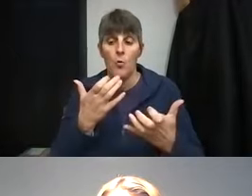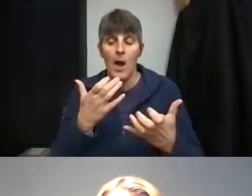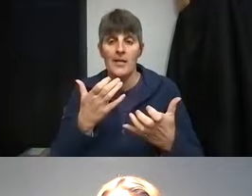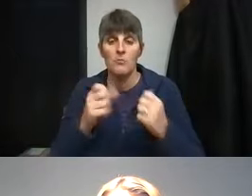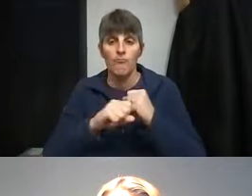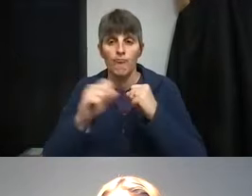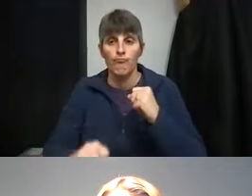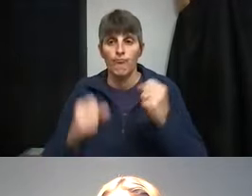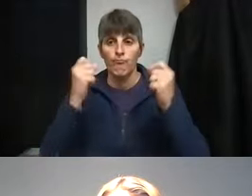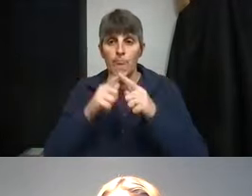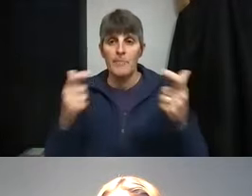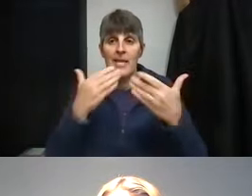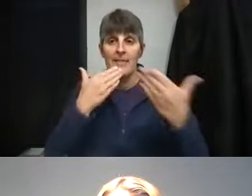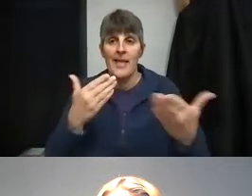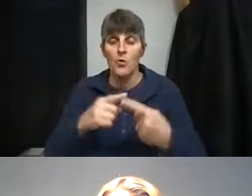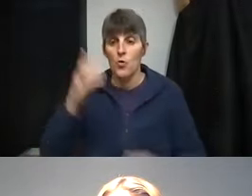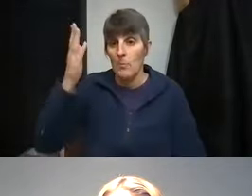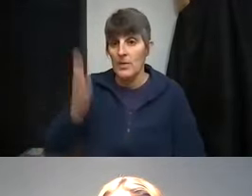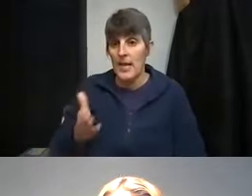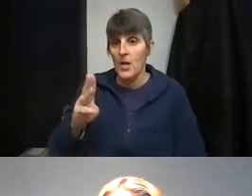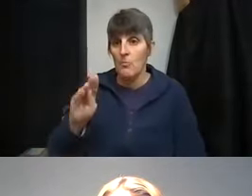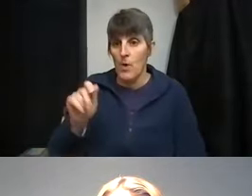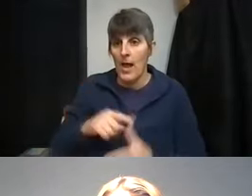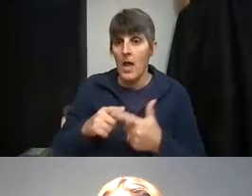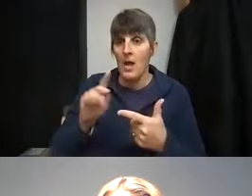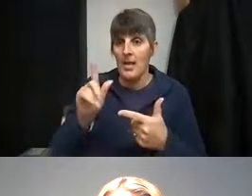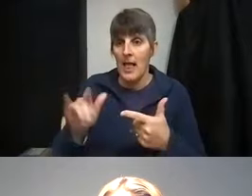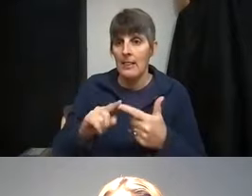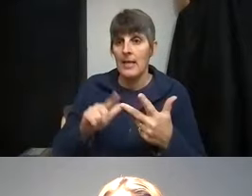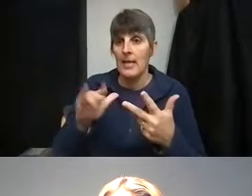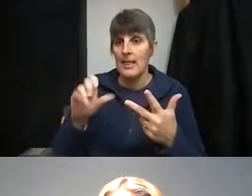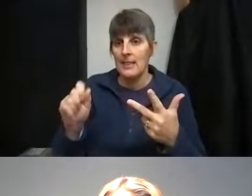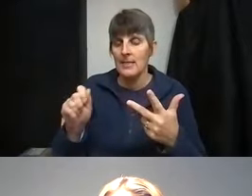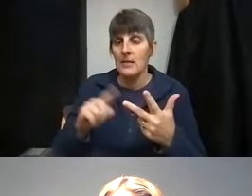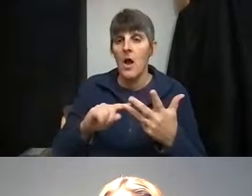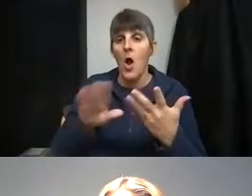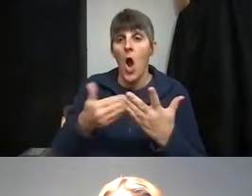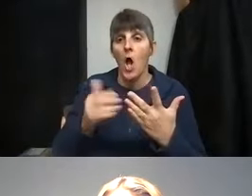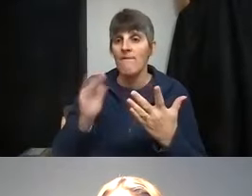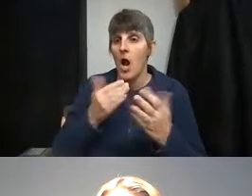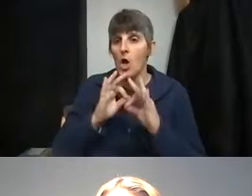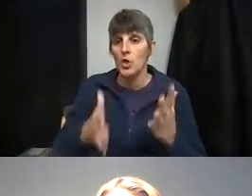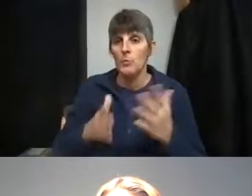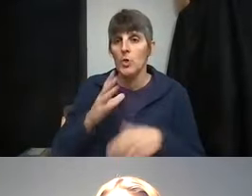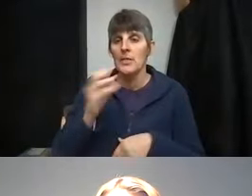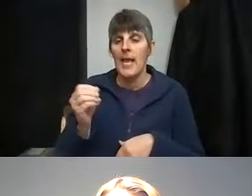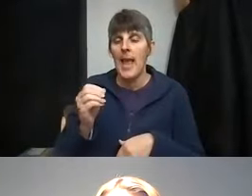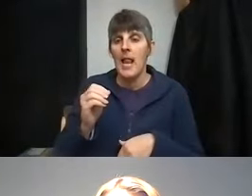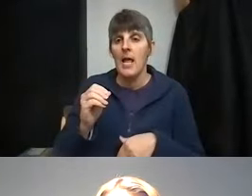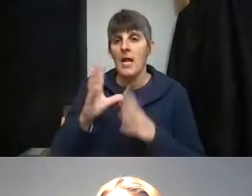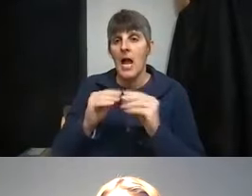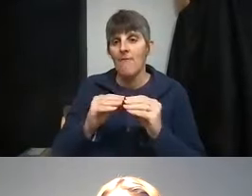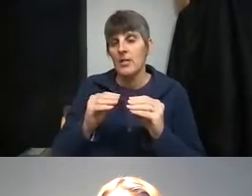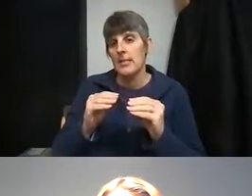a huge thank you to our presenters, Brenna, Kelly, and Lisa, all of our interpreters, and our conference